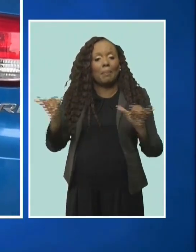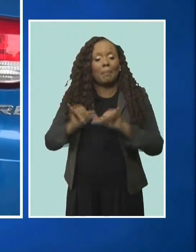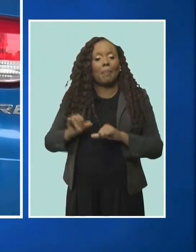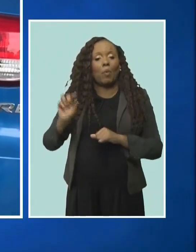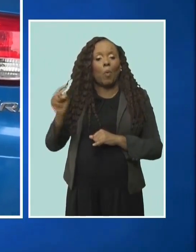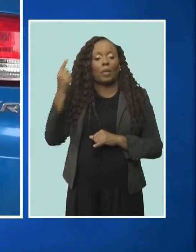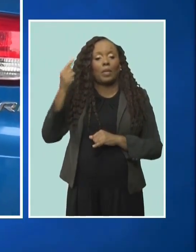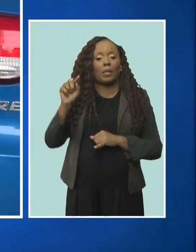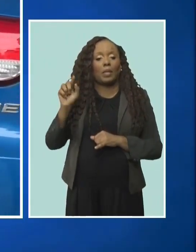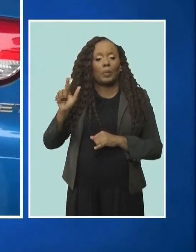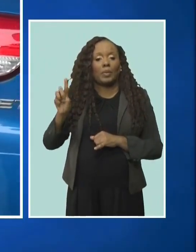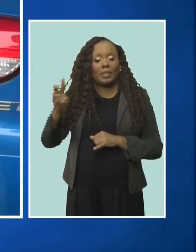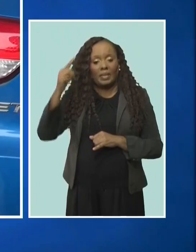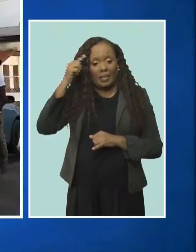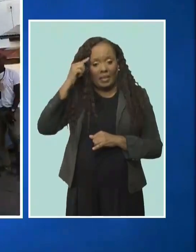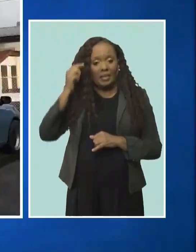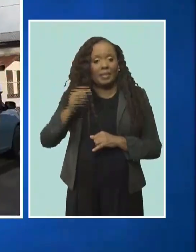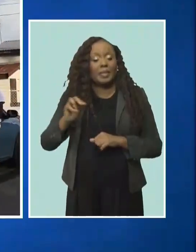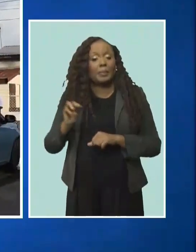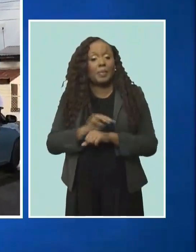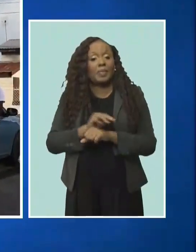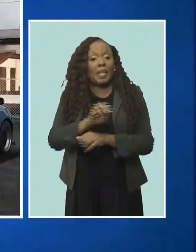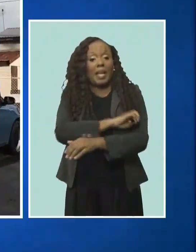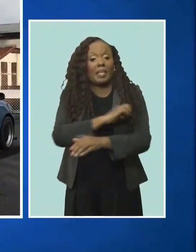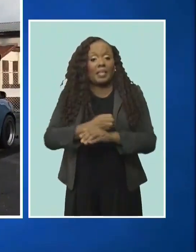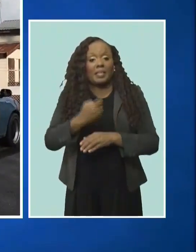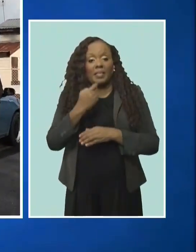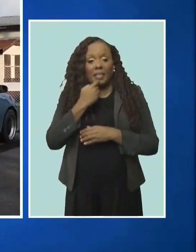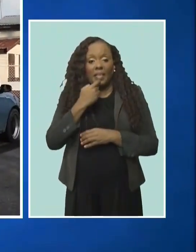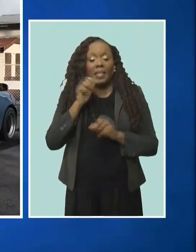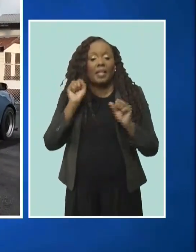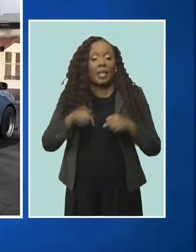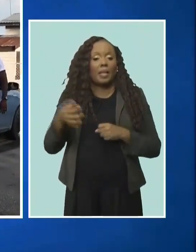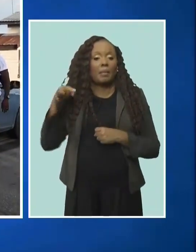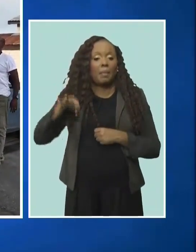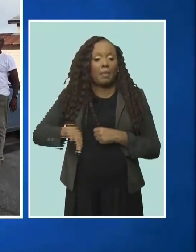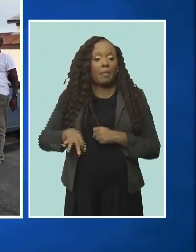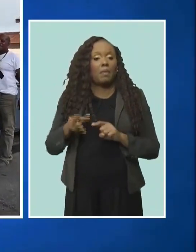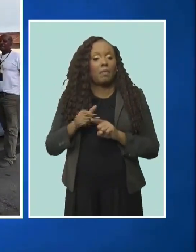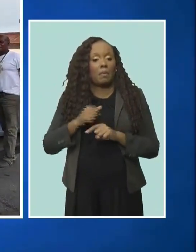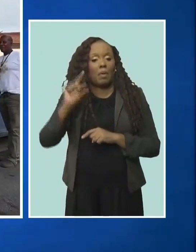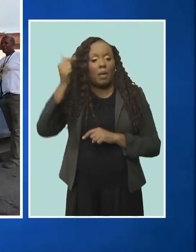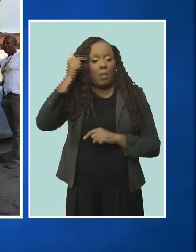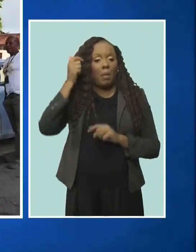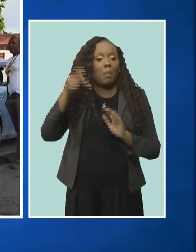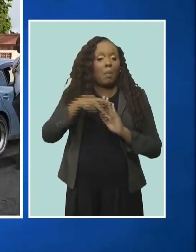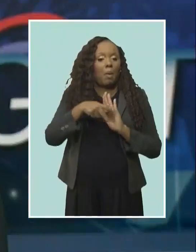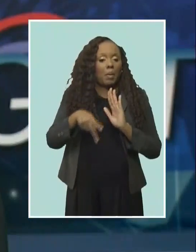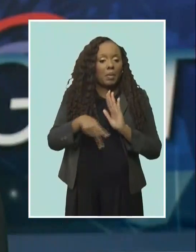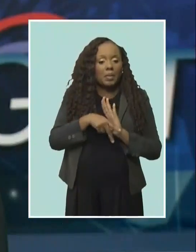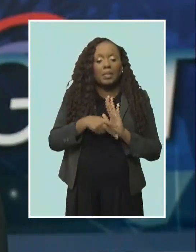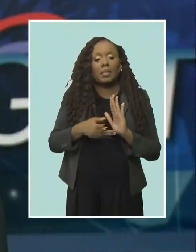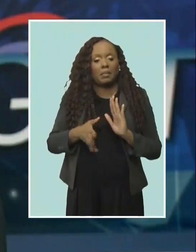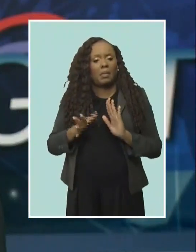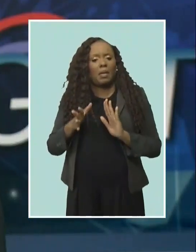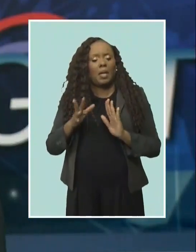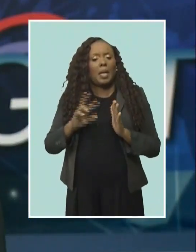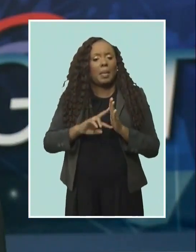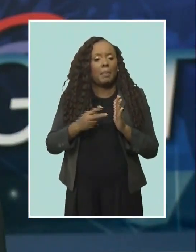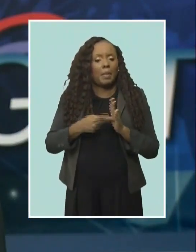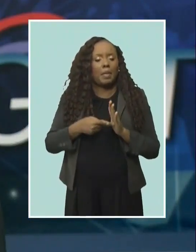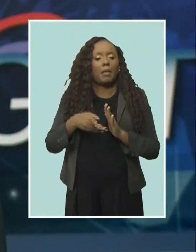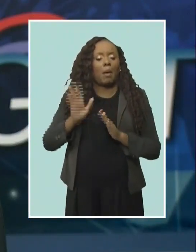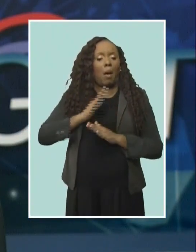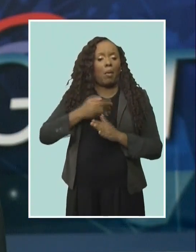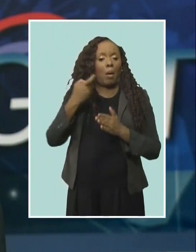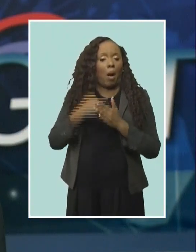has advised that going forward, the consuming public can expect to benefit from the continuation of government's policy, which mandates that